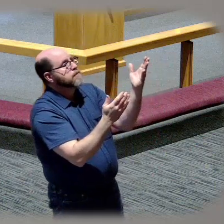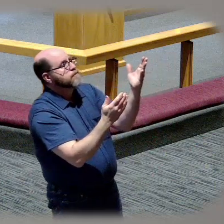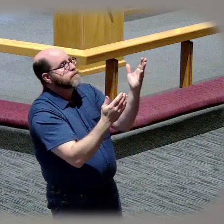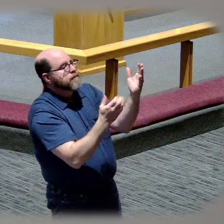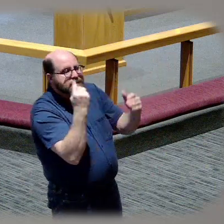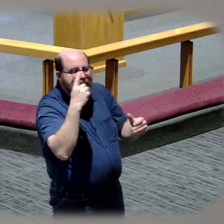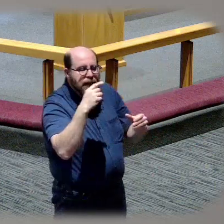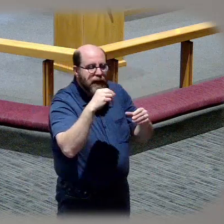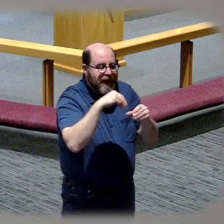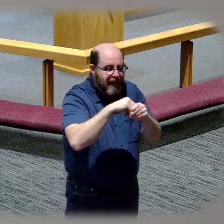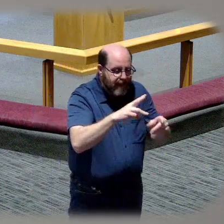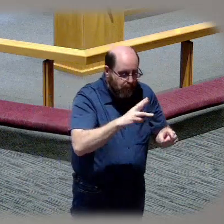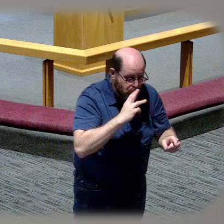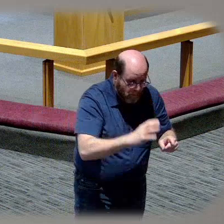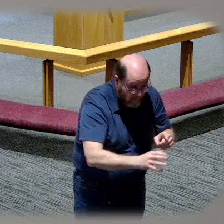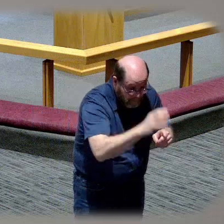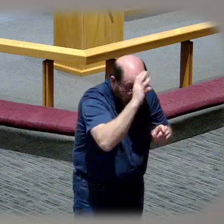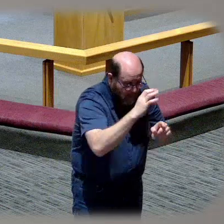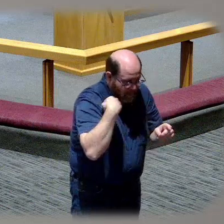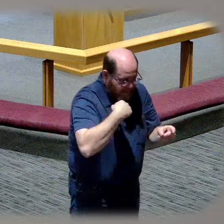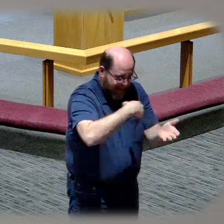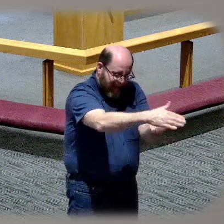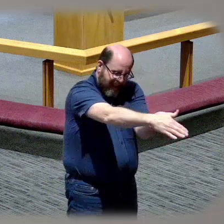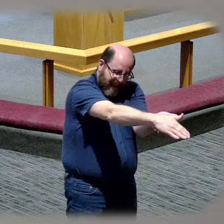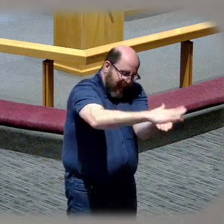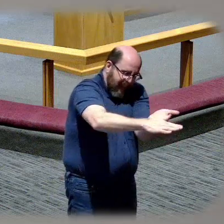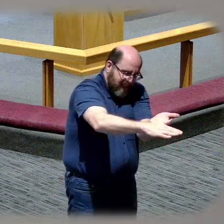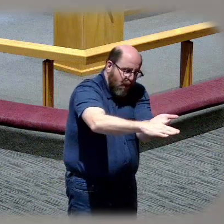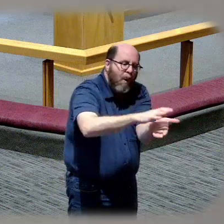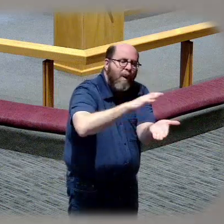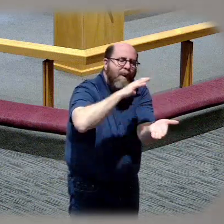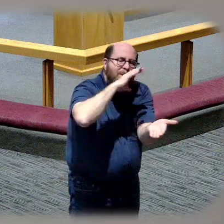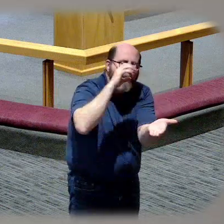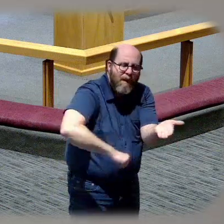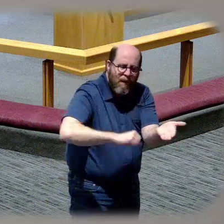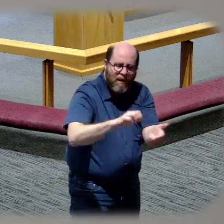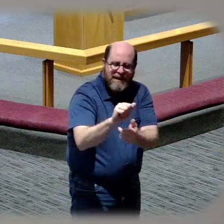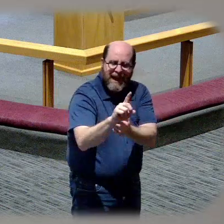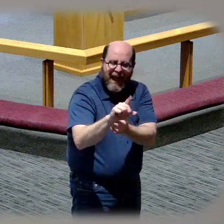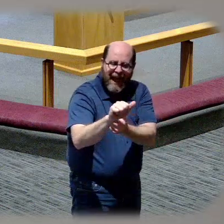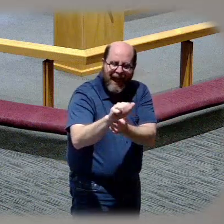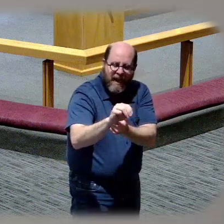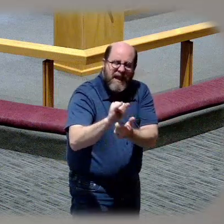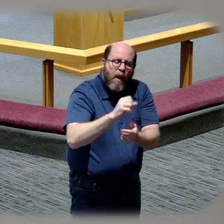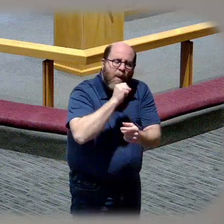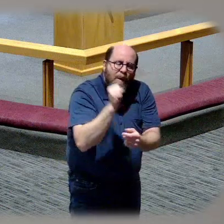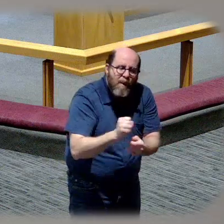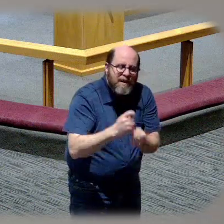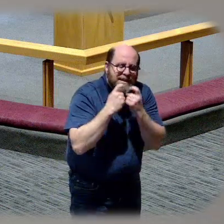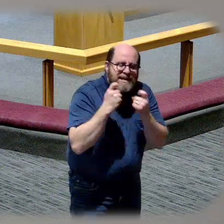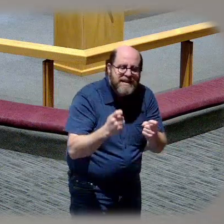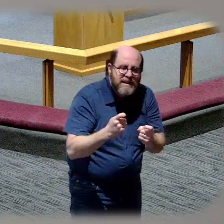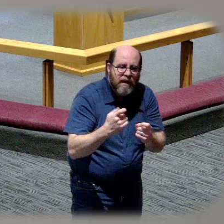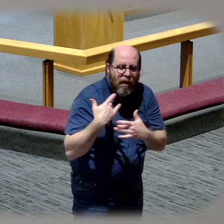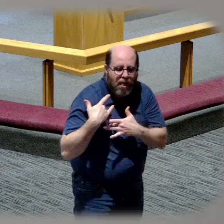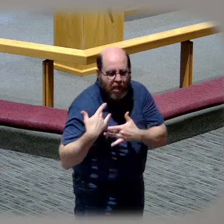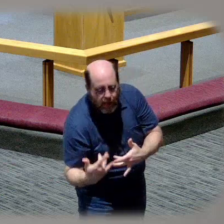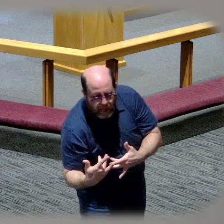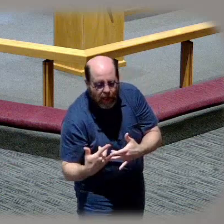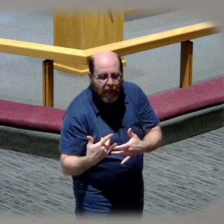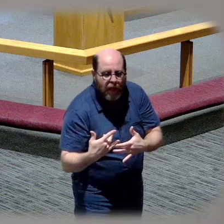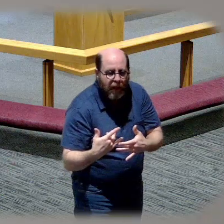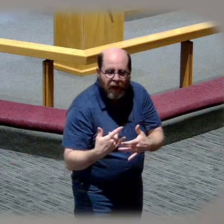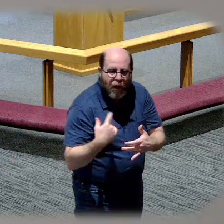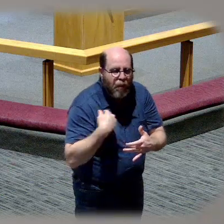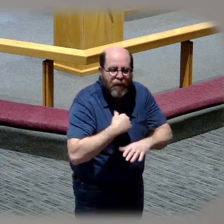In baptism, we are claimed. We are washed of that old Adam, that old sinful tendency, so that we are no longer